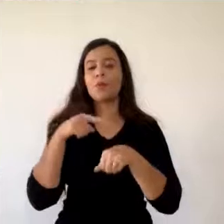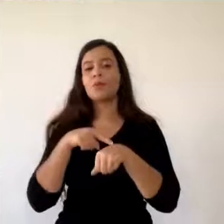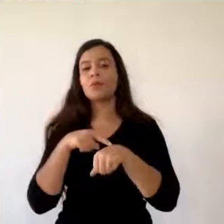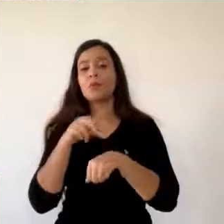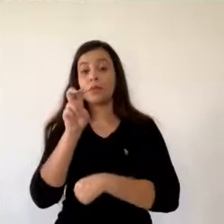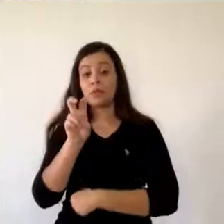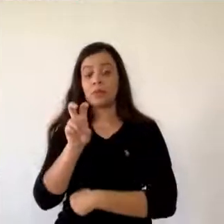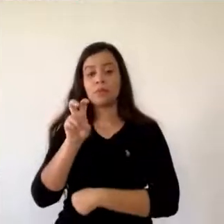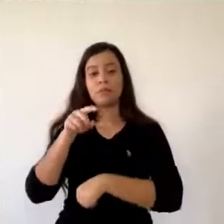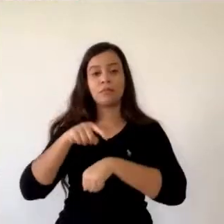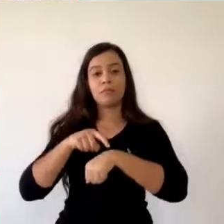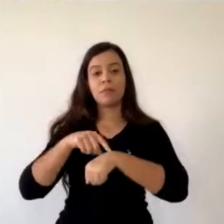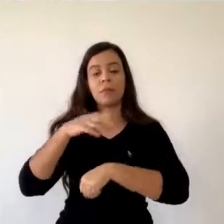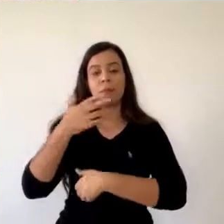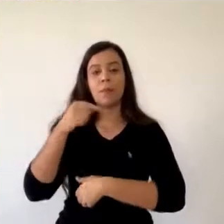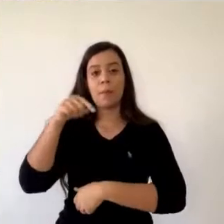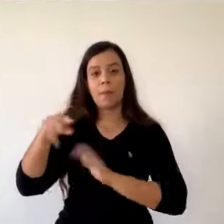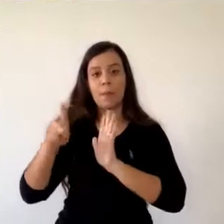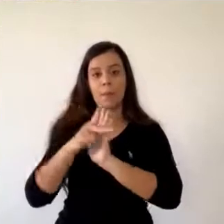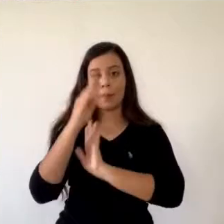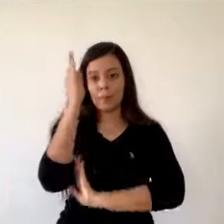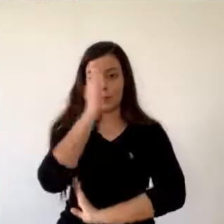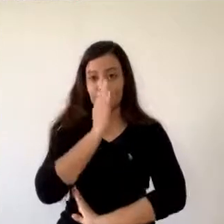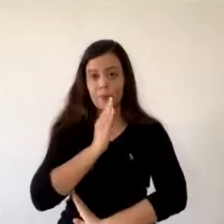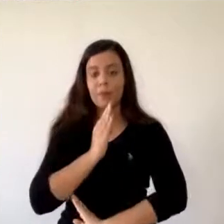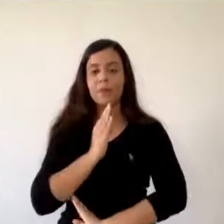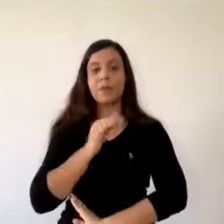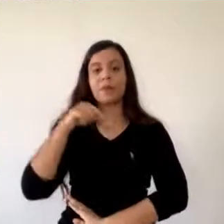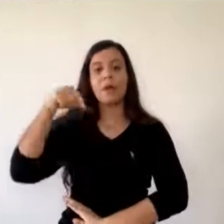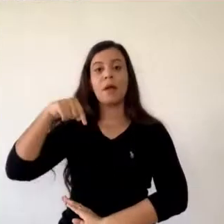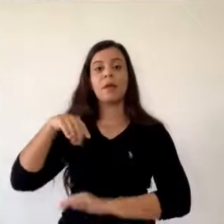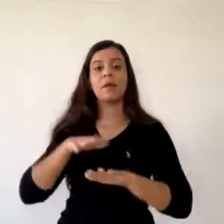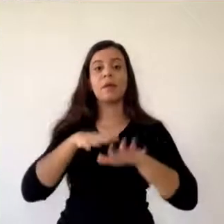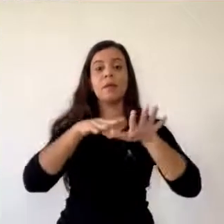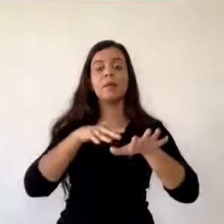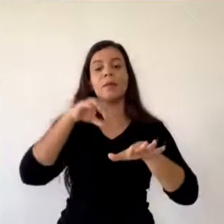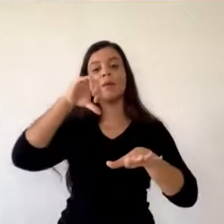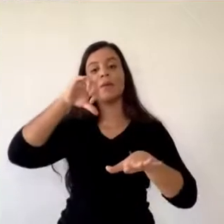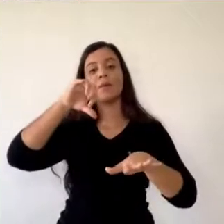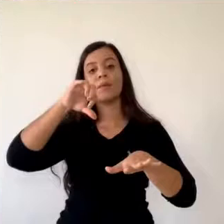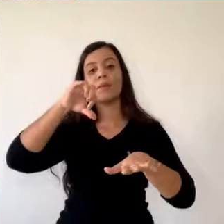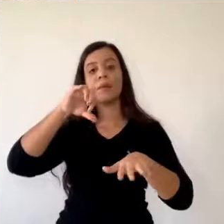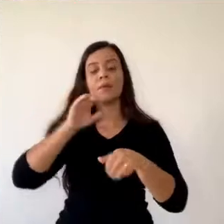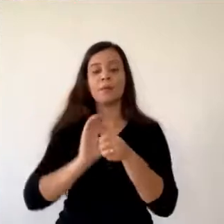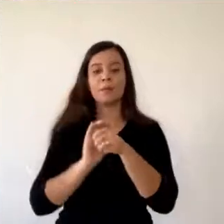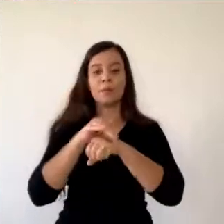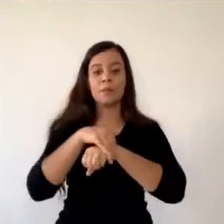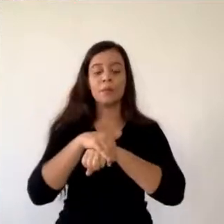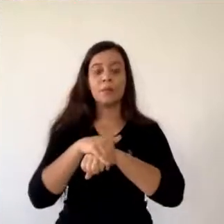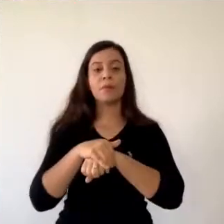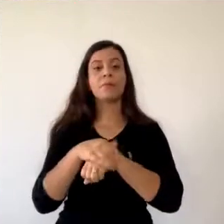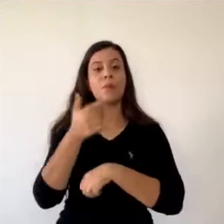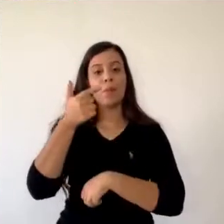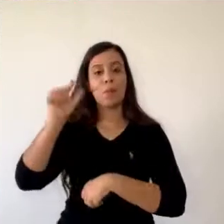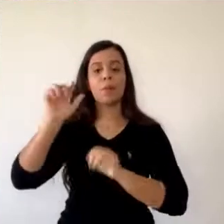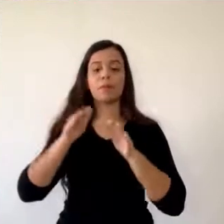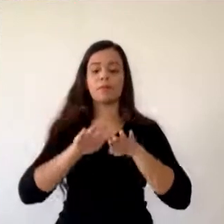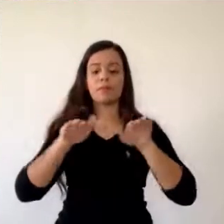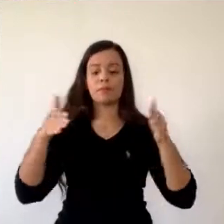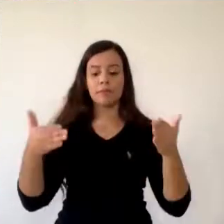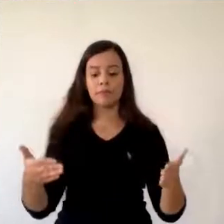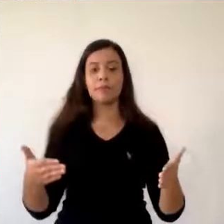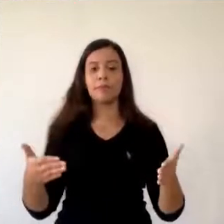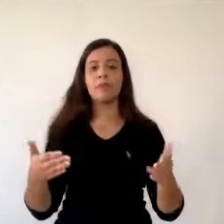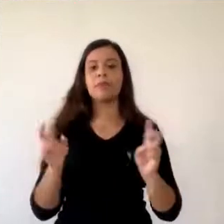are going to have at 5 p.m. Brazilian time and 9 p.m. United Kingdom, we are going to have our next